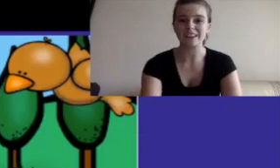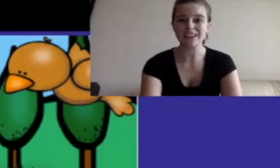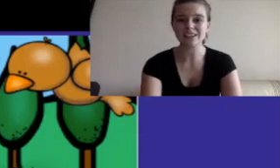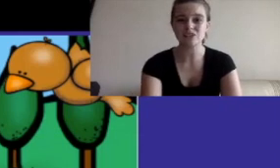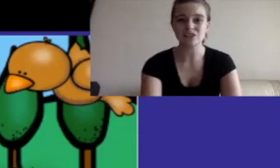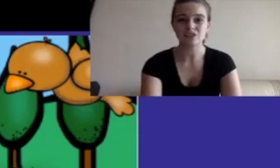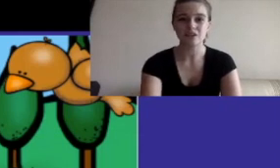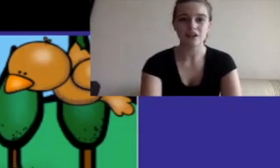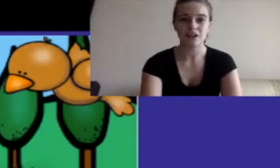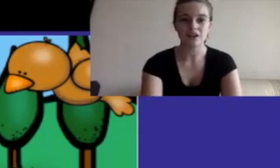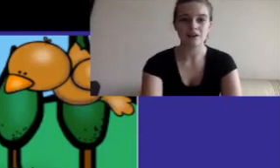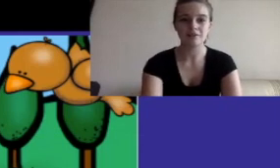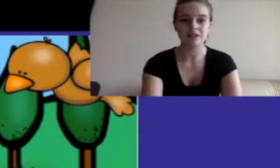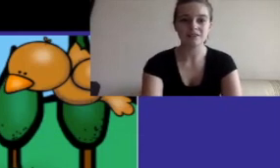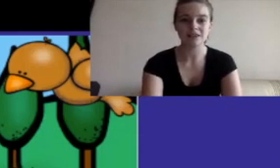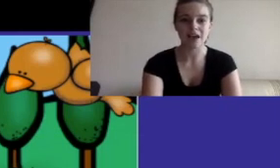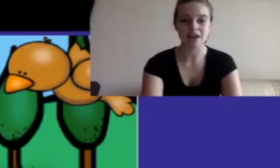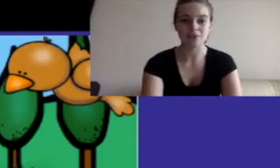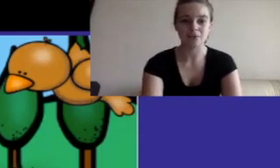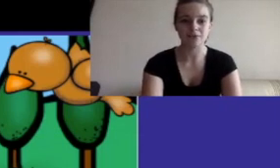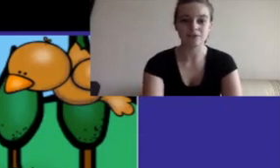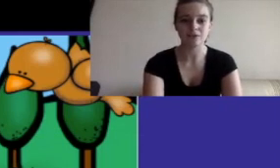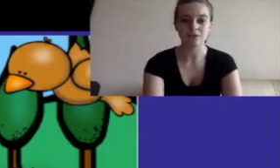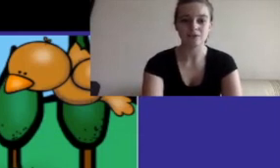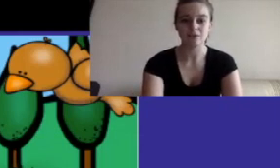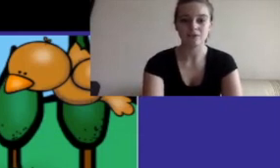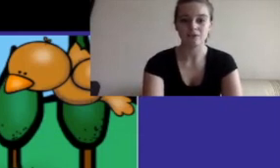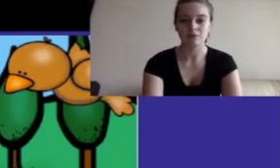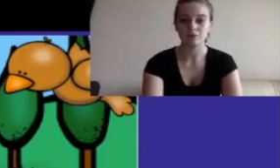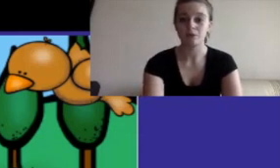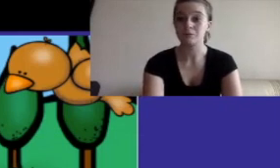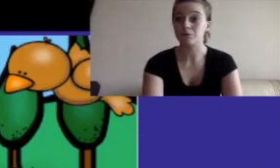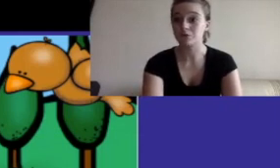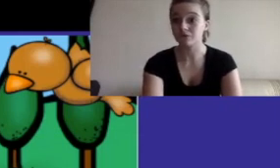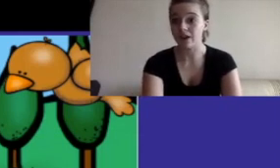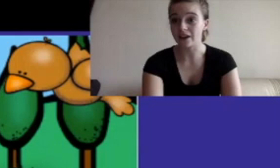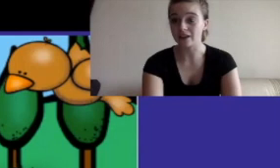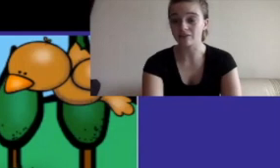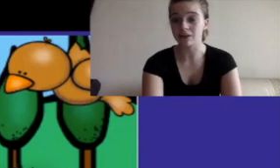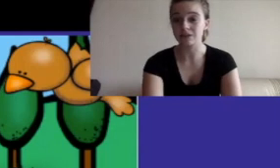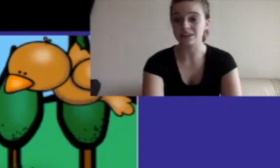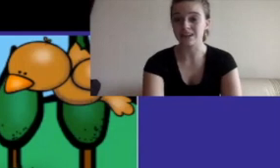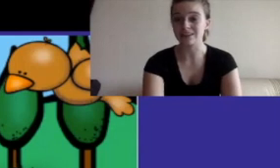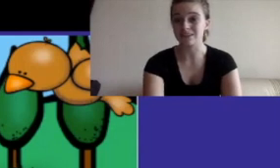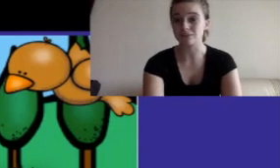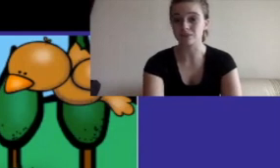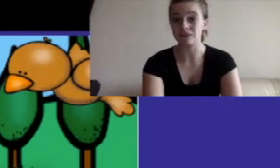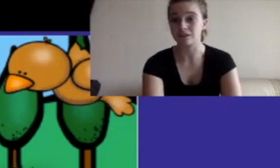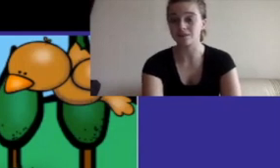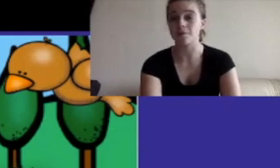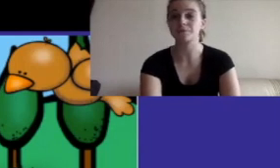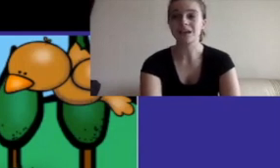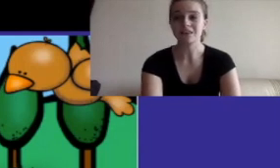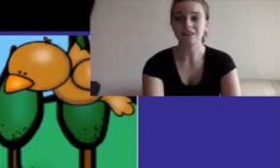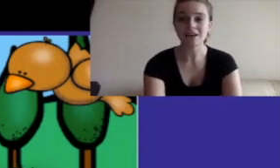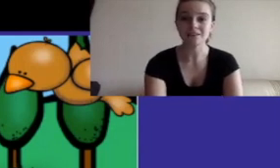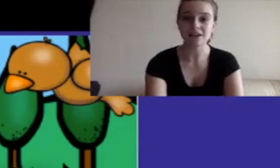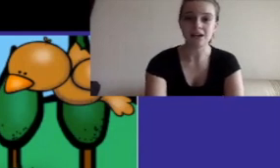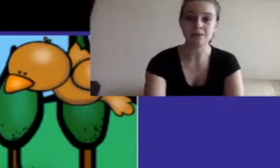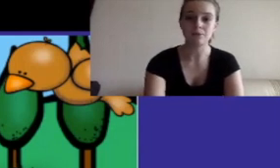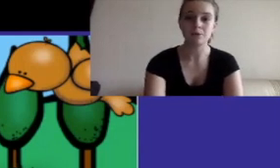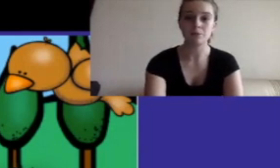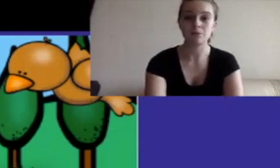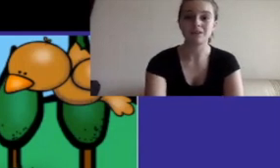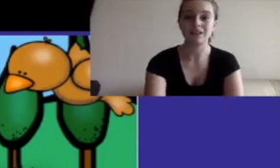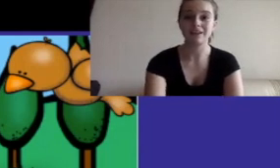what each of these animals would move like if they were dancing to music. So last